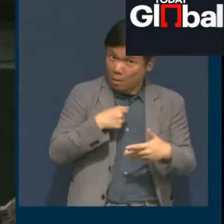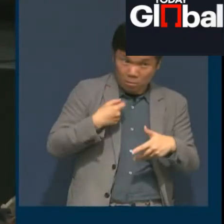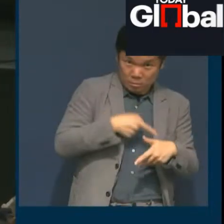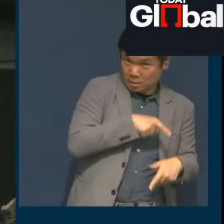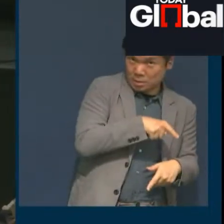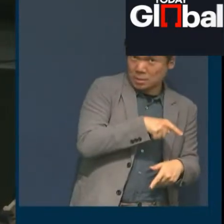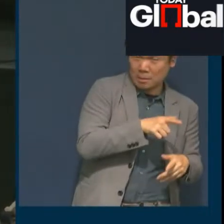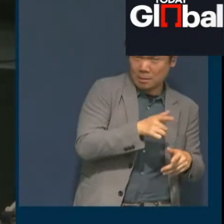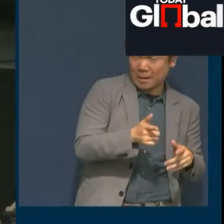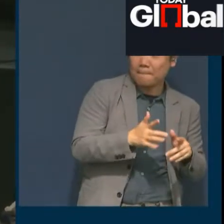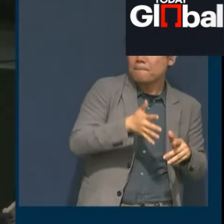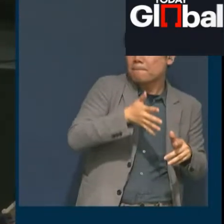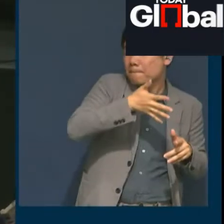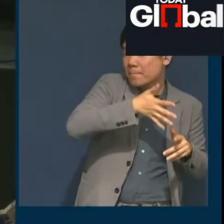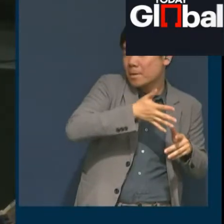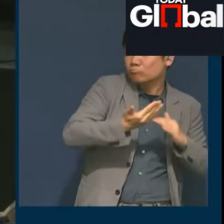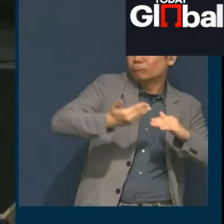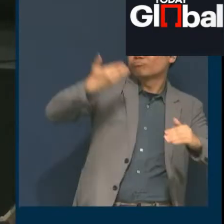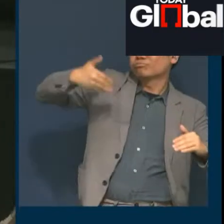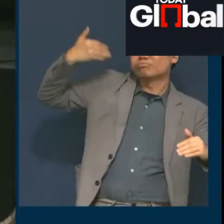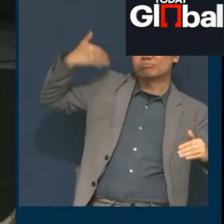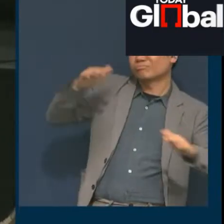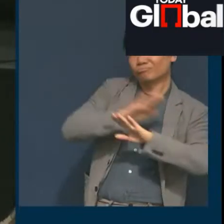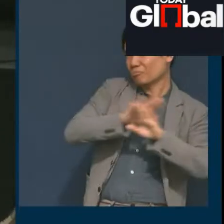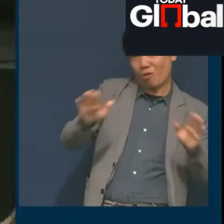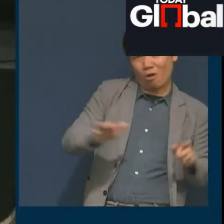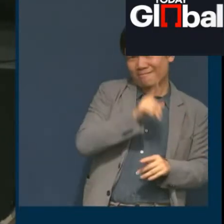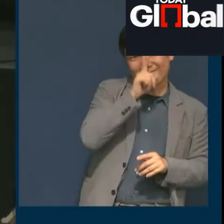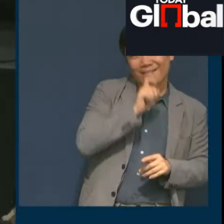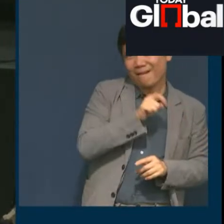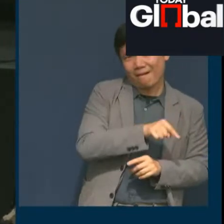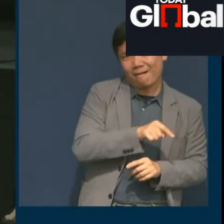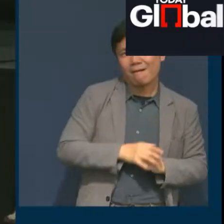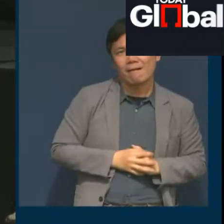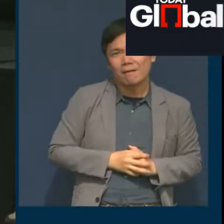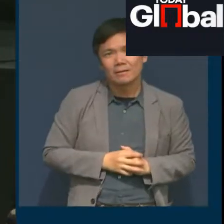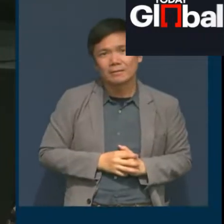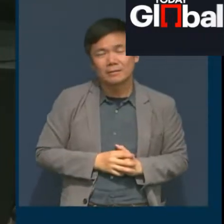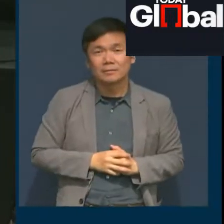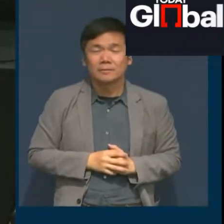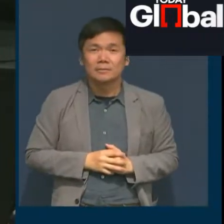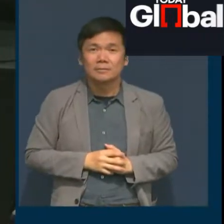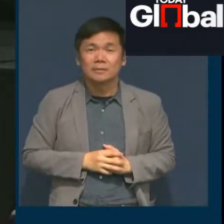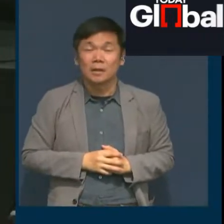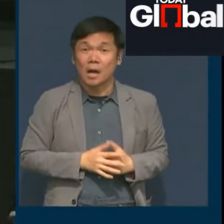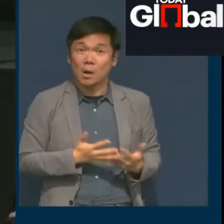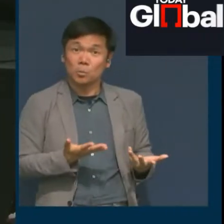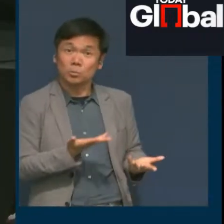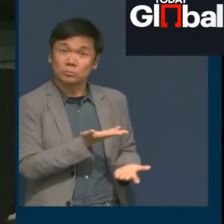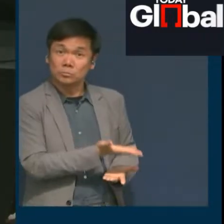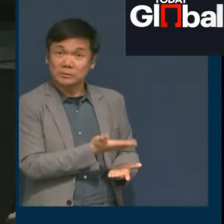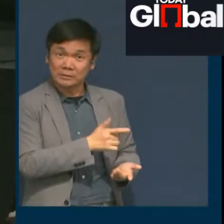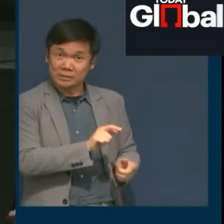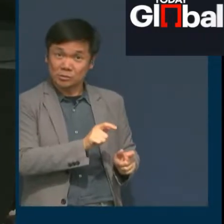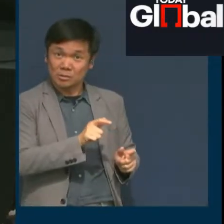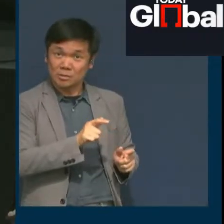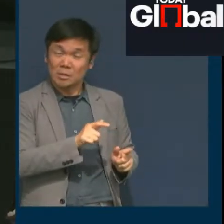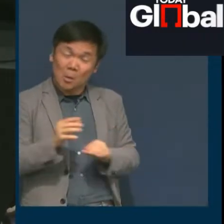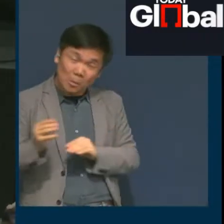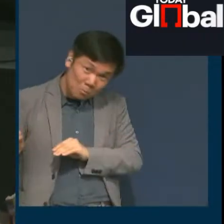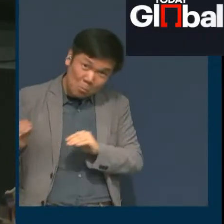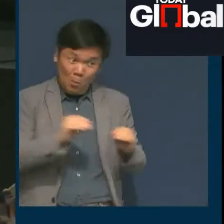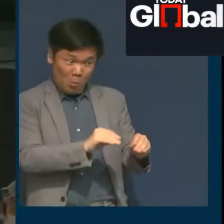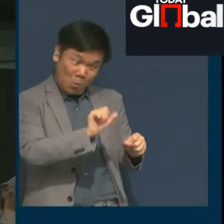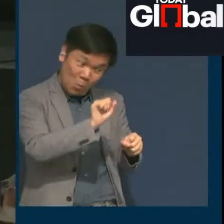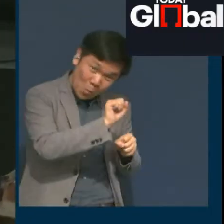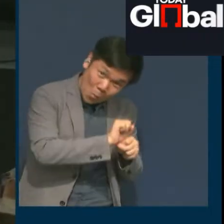accidents at the workplace or during their stay in Qatar. What are the rights of these persons, these